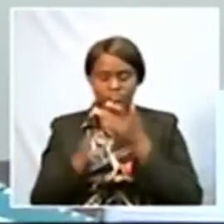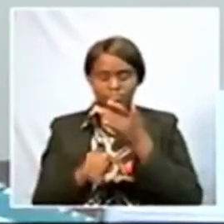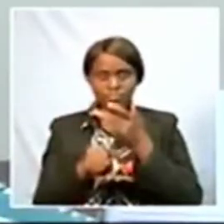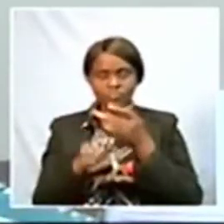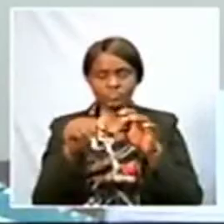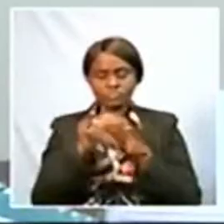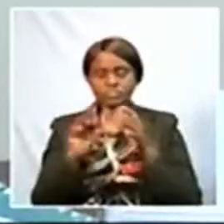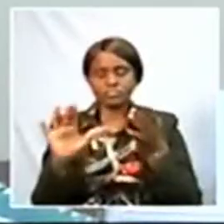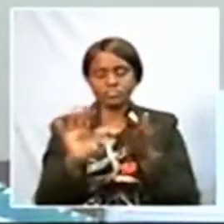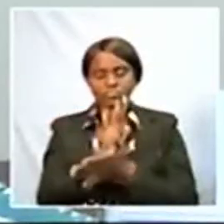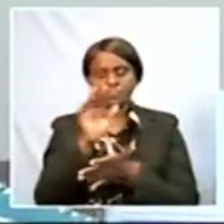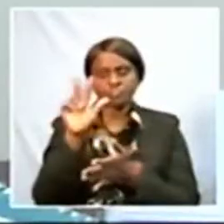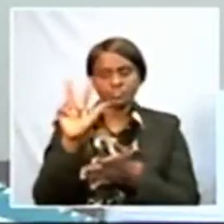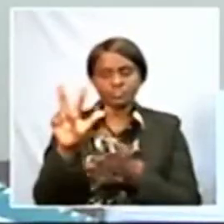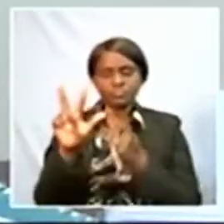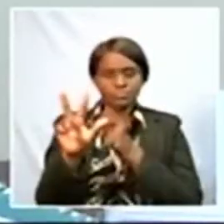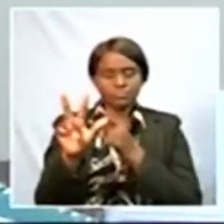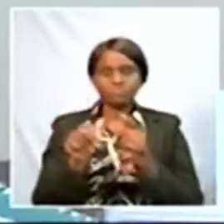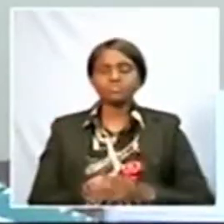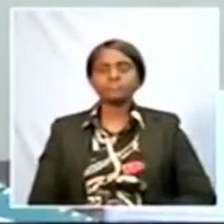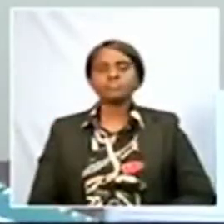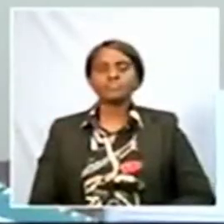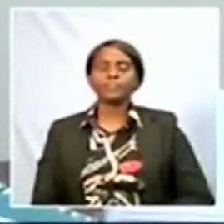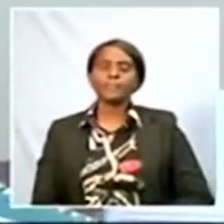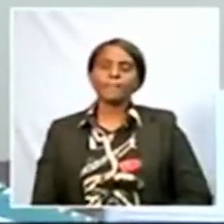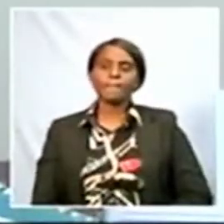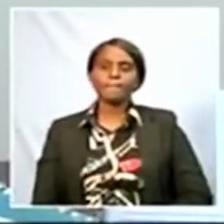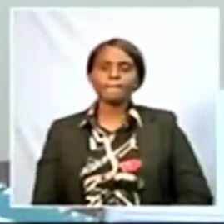on page 3.